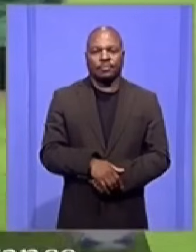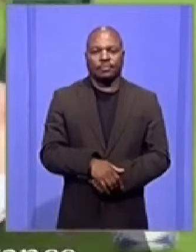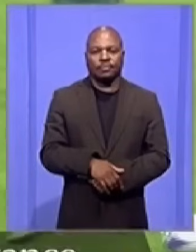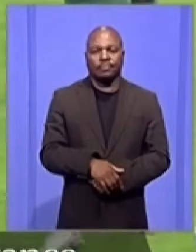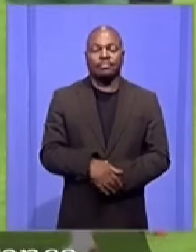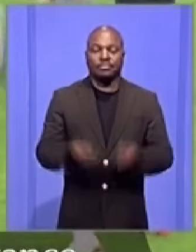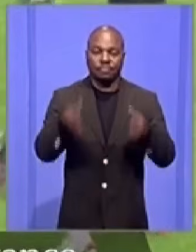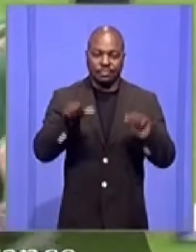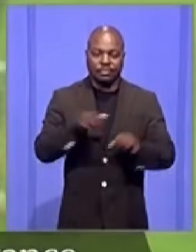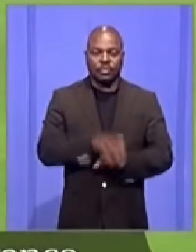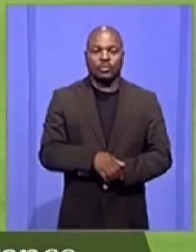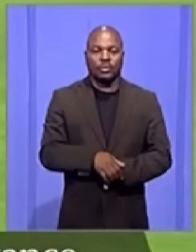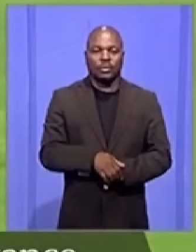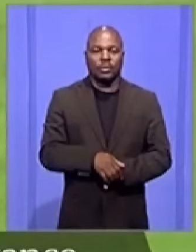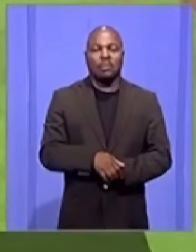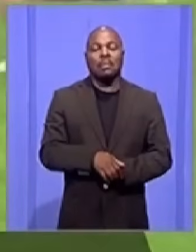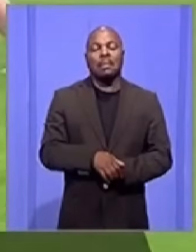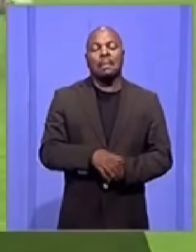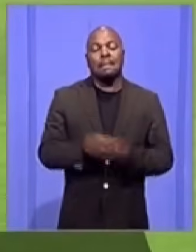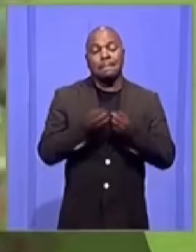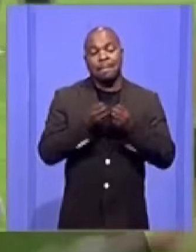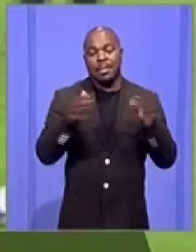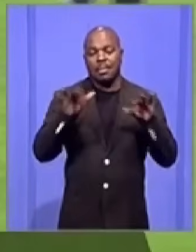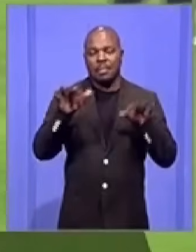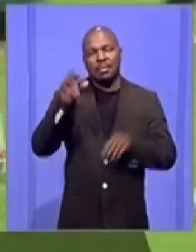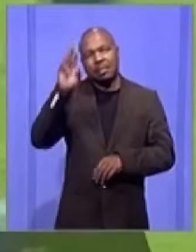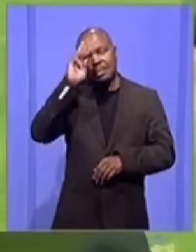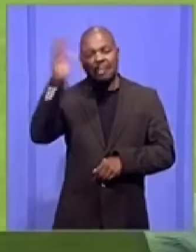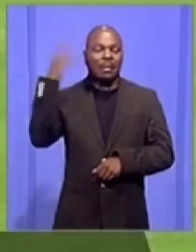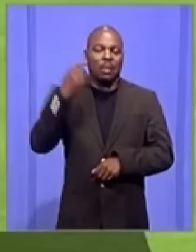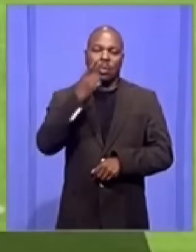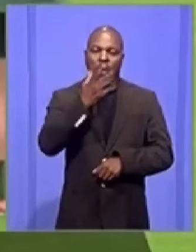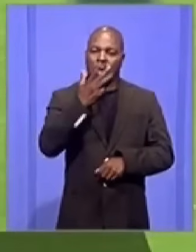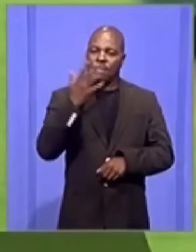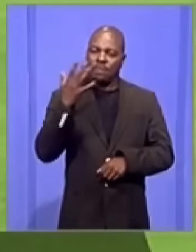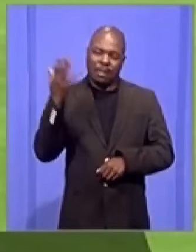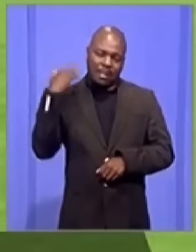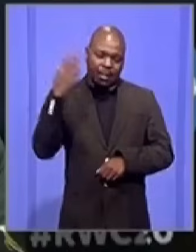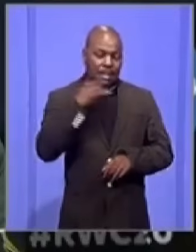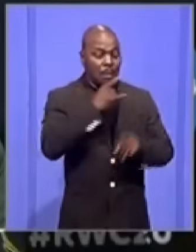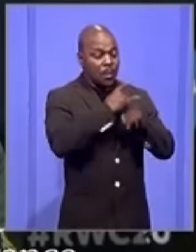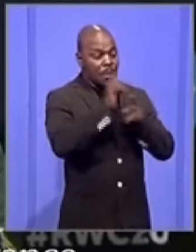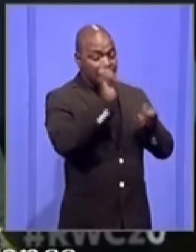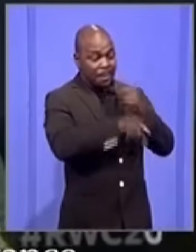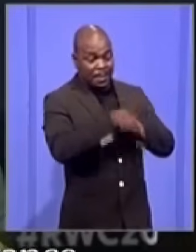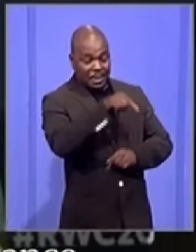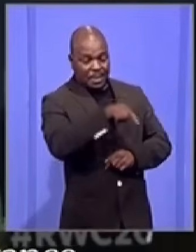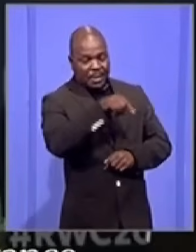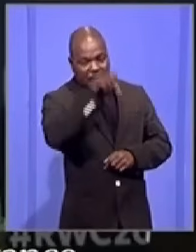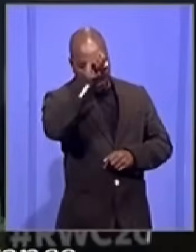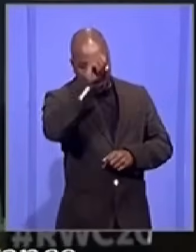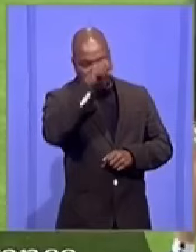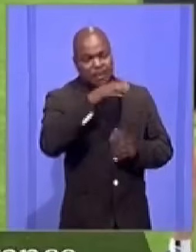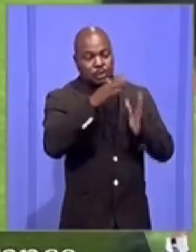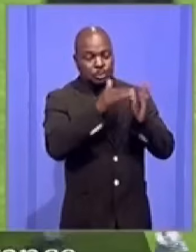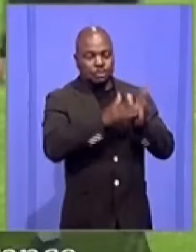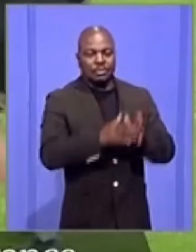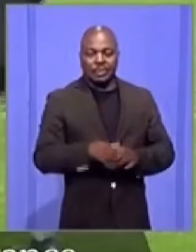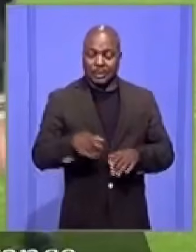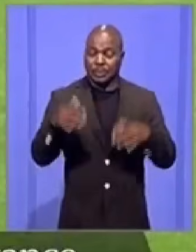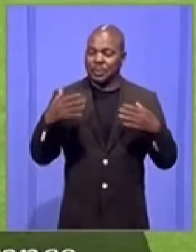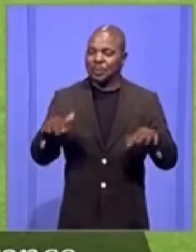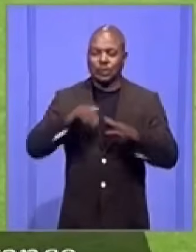go sa le bjalo bontši bja dibapadi di gopola phenyo ya 1995 kgatlhanong le New Zealand for me personally it doesn't get bigger than this